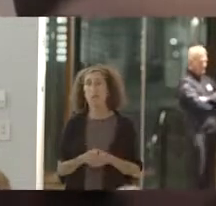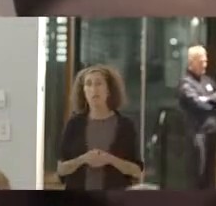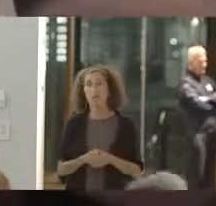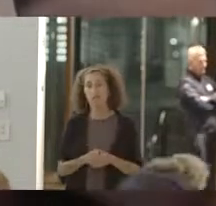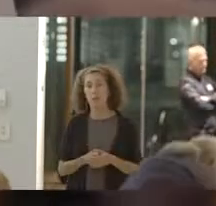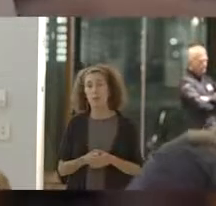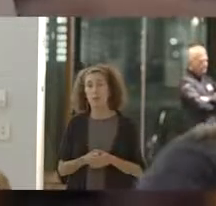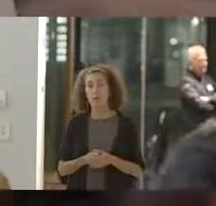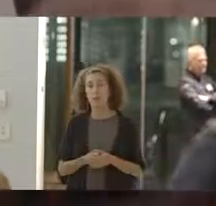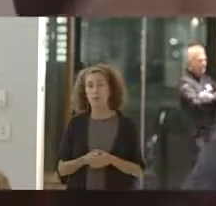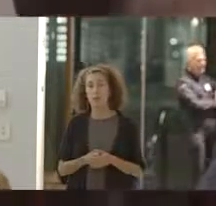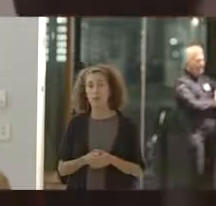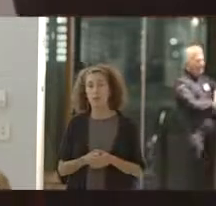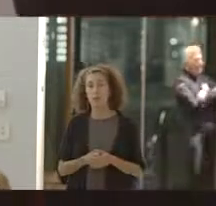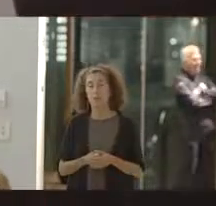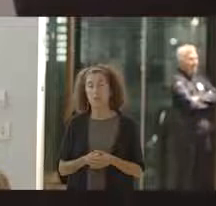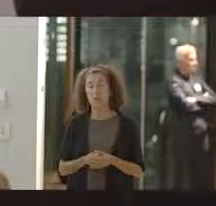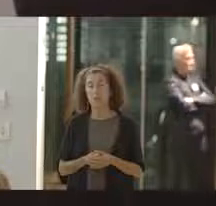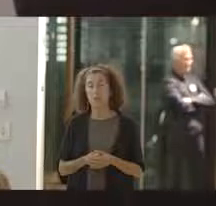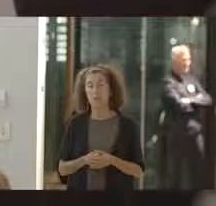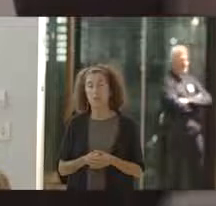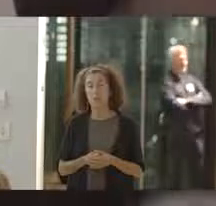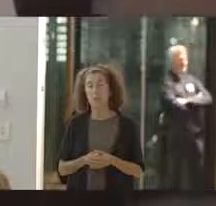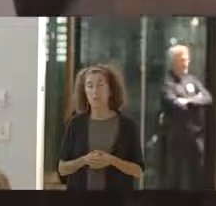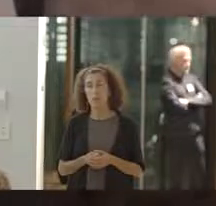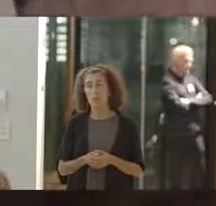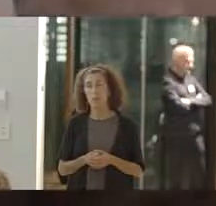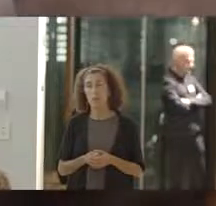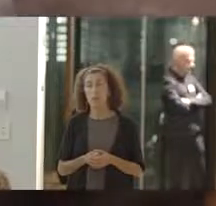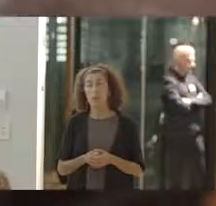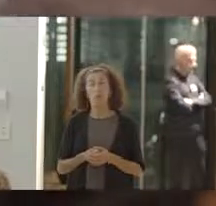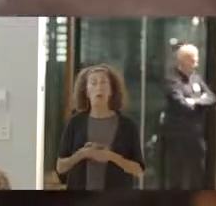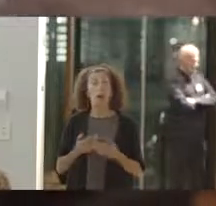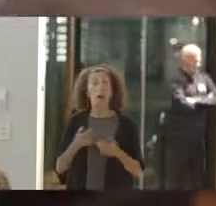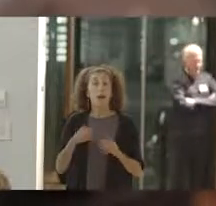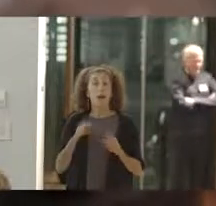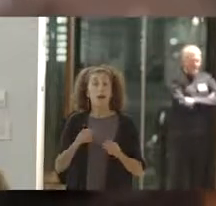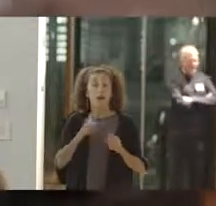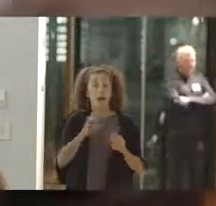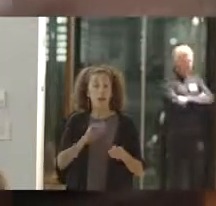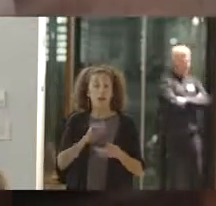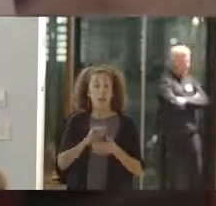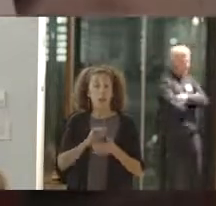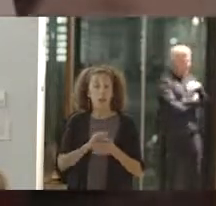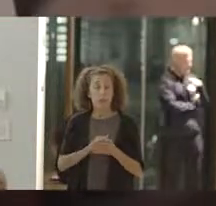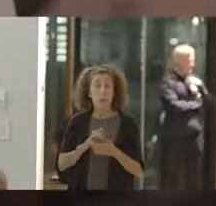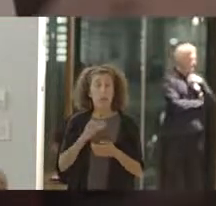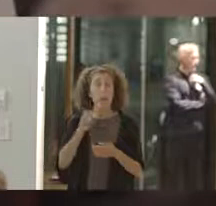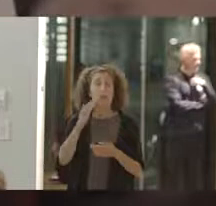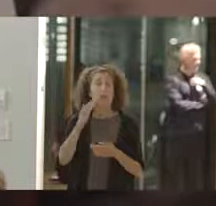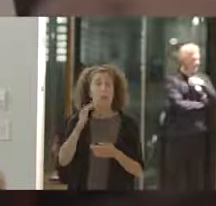we, I think as sensitive designers, as a landscape architect myself, certainly are attracted to nature-based